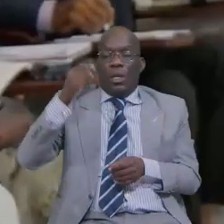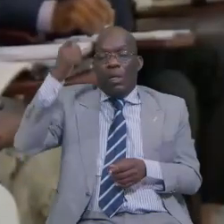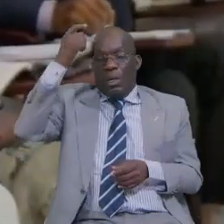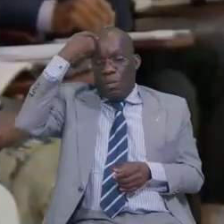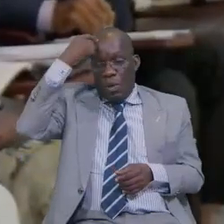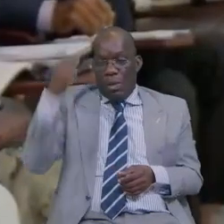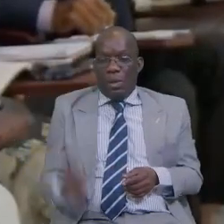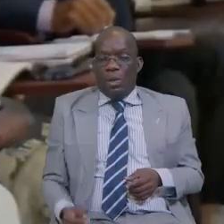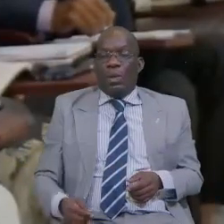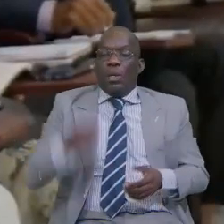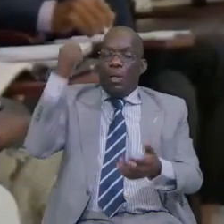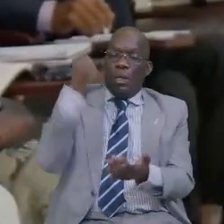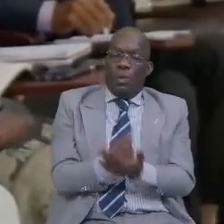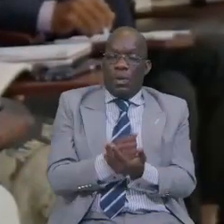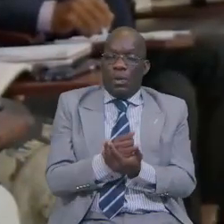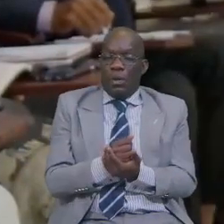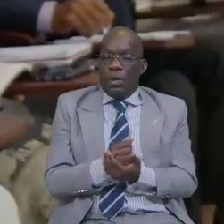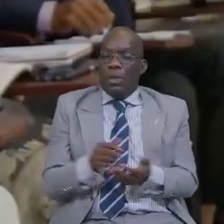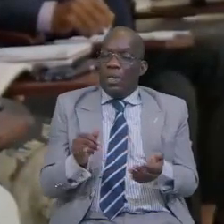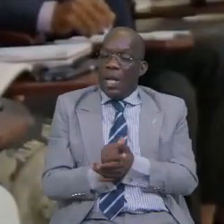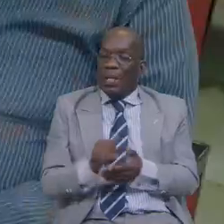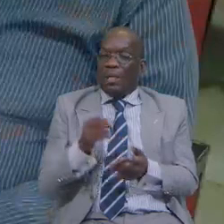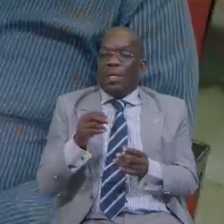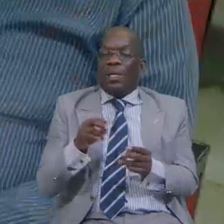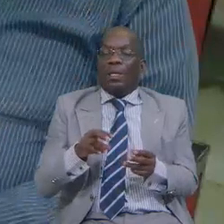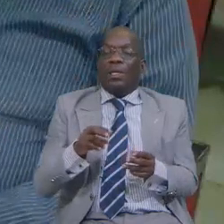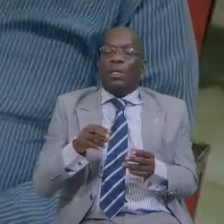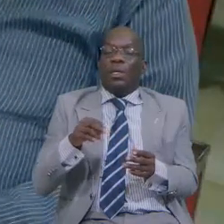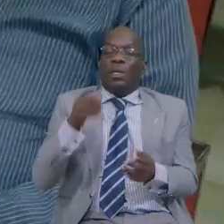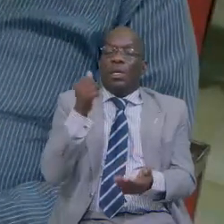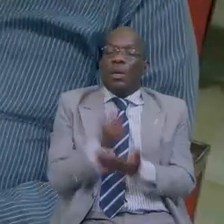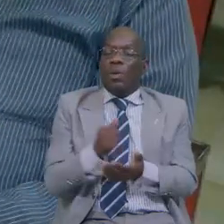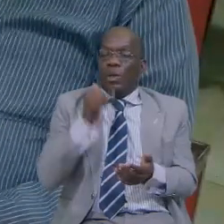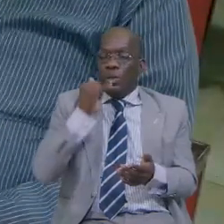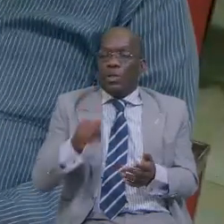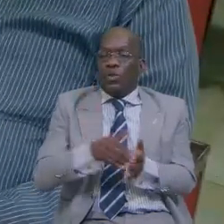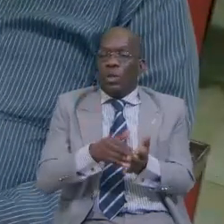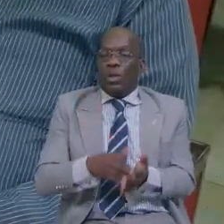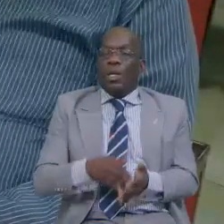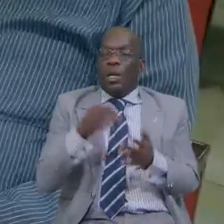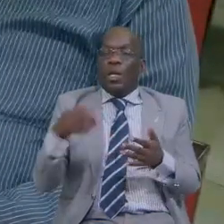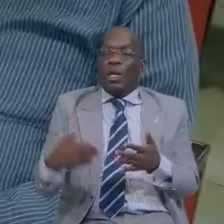That amen is what, that's like the one you gave on Friday. Give the one of a new day.